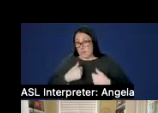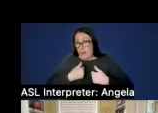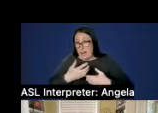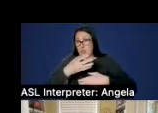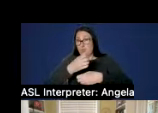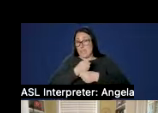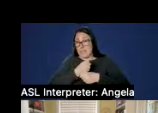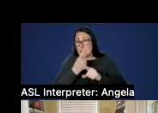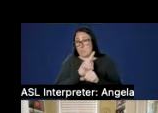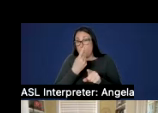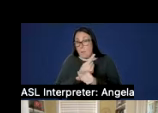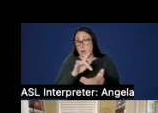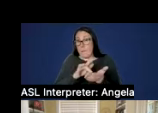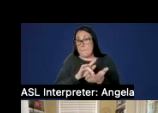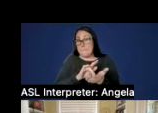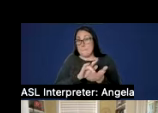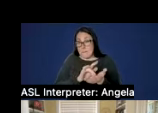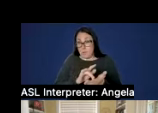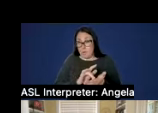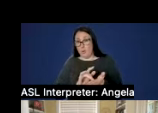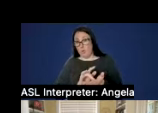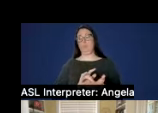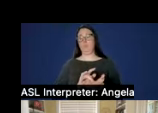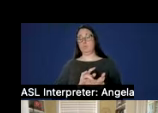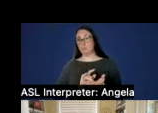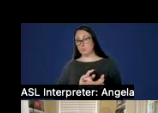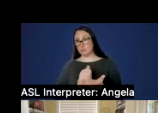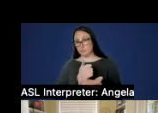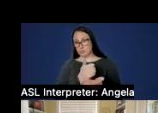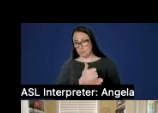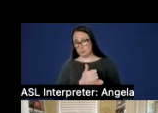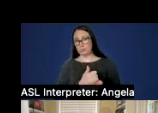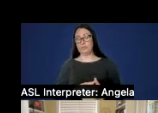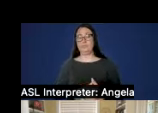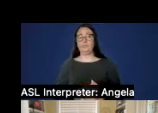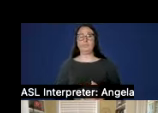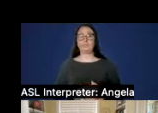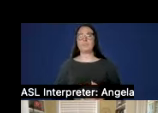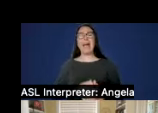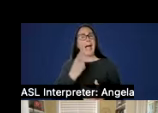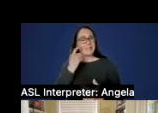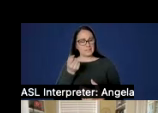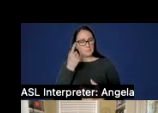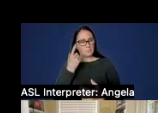So I think it's important first to understand that